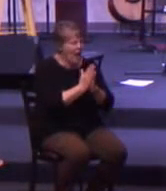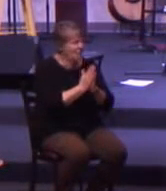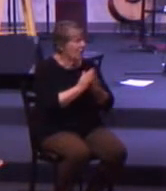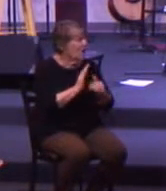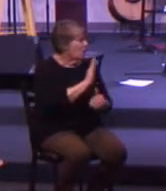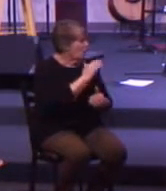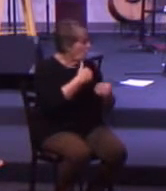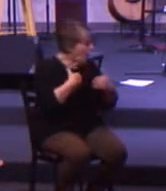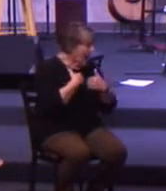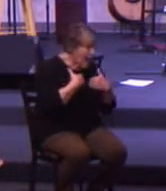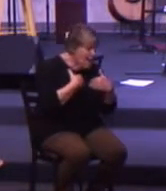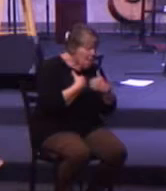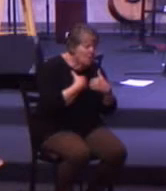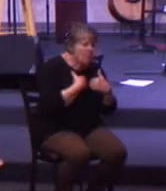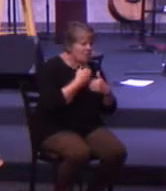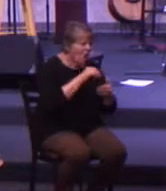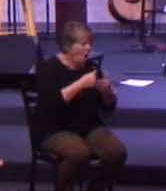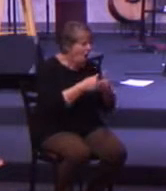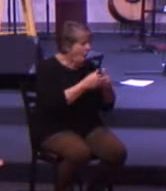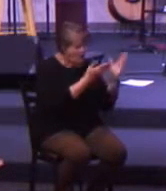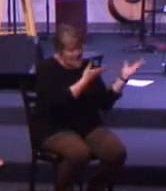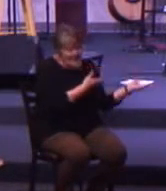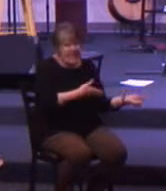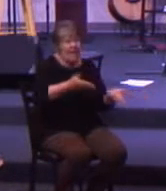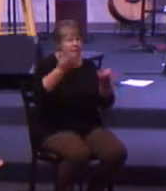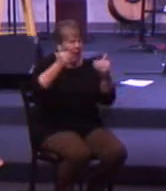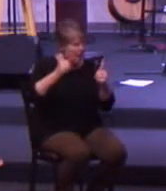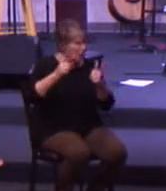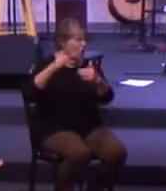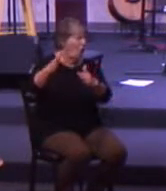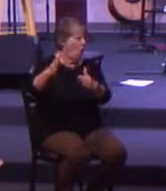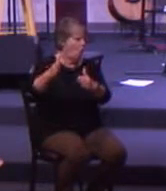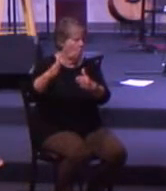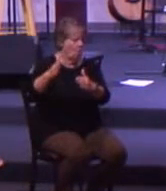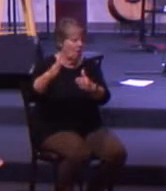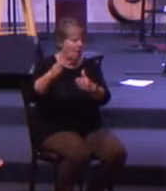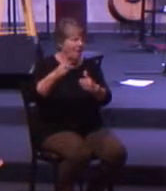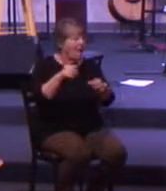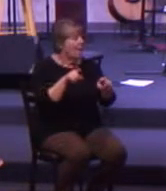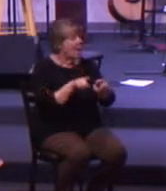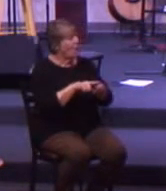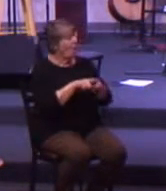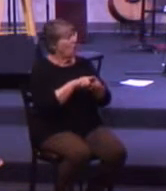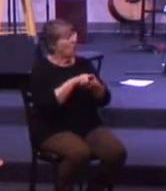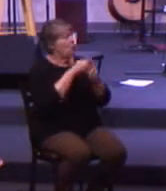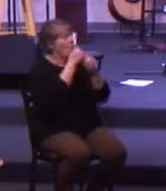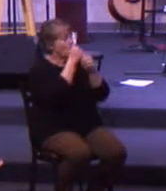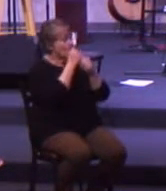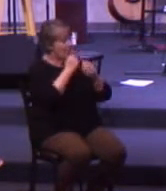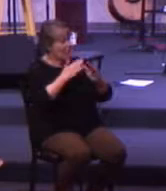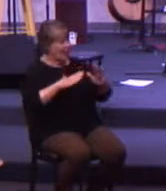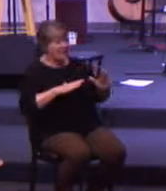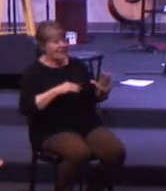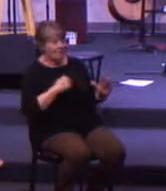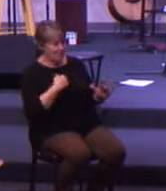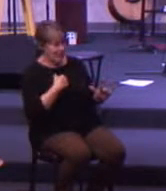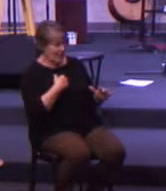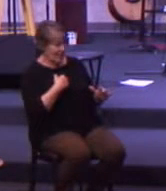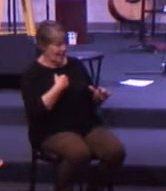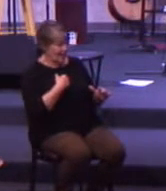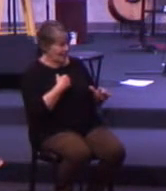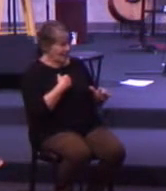flocks and your herds as you have said, and go, and also bless me." So how did we get to this